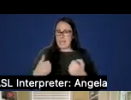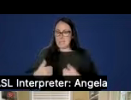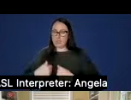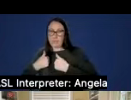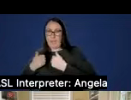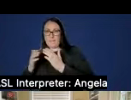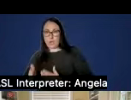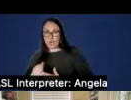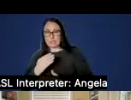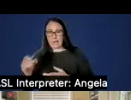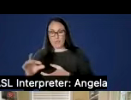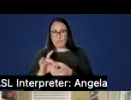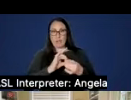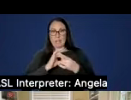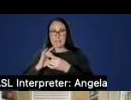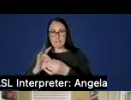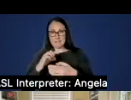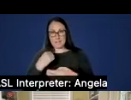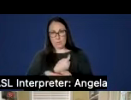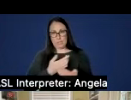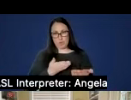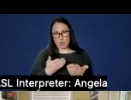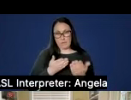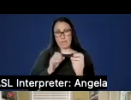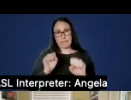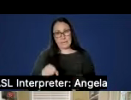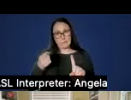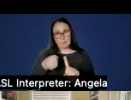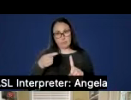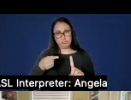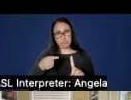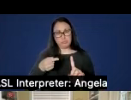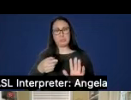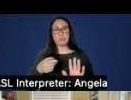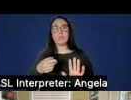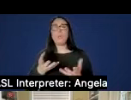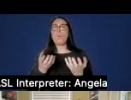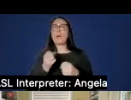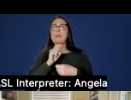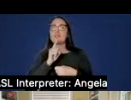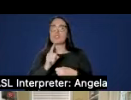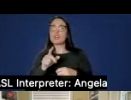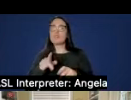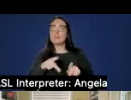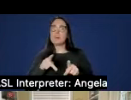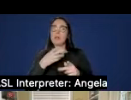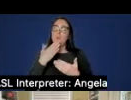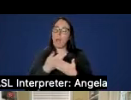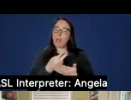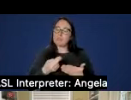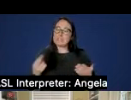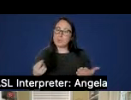the relatives that we serve. And so I want to just make sure that folks are well resourced today. If you have your medicines, you have your